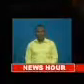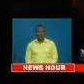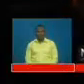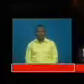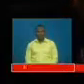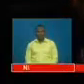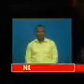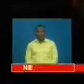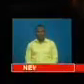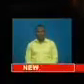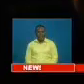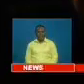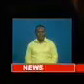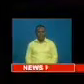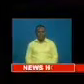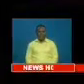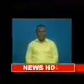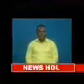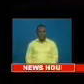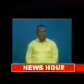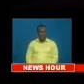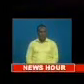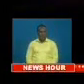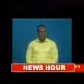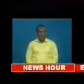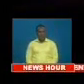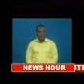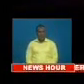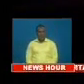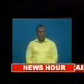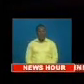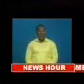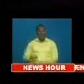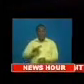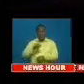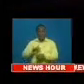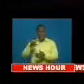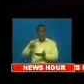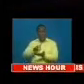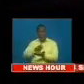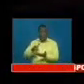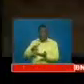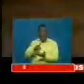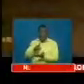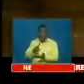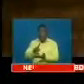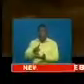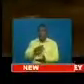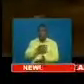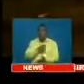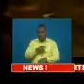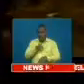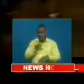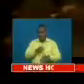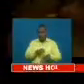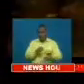Concert cum symposia marks the first collaboration between the National Dance Company and the National Symphony Orchestra. As part